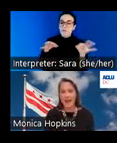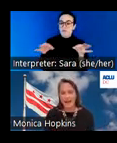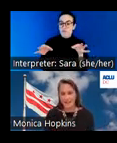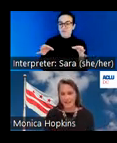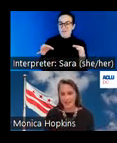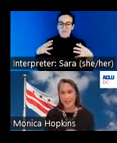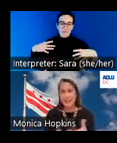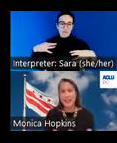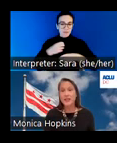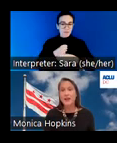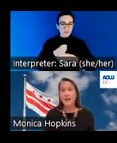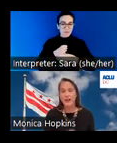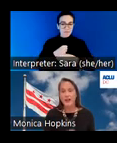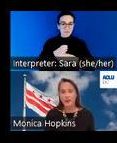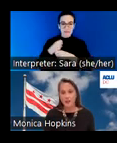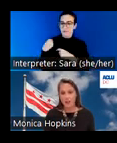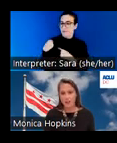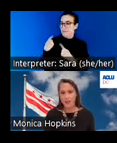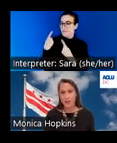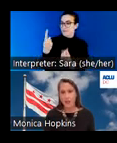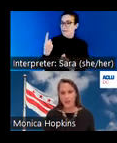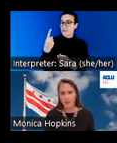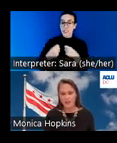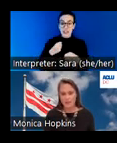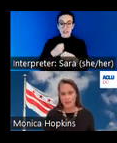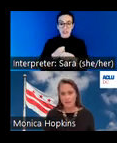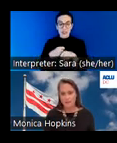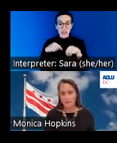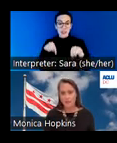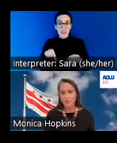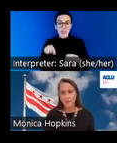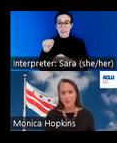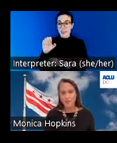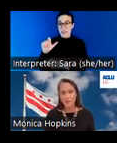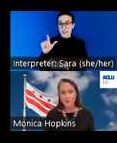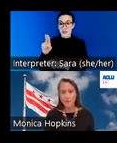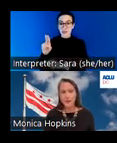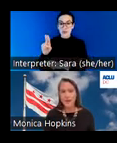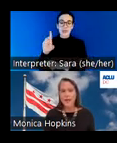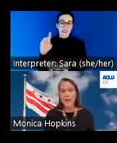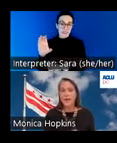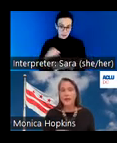the last year here at the ACLU of DC.